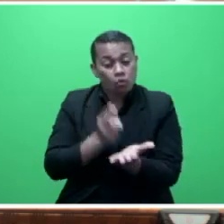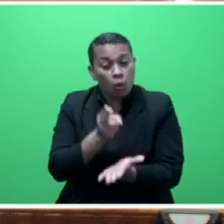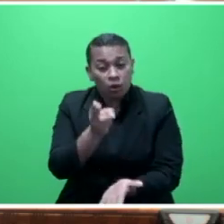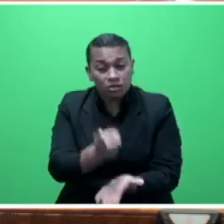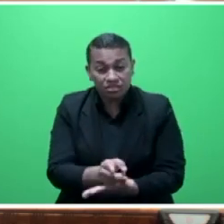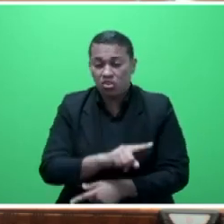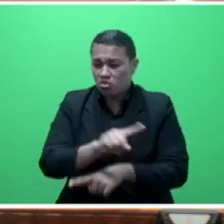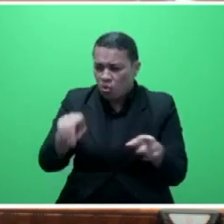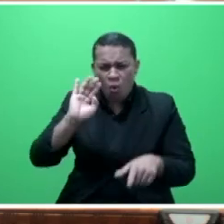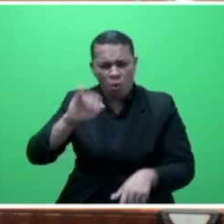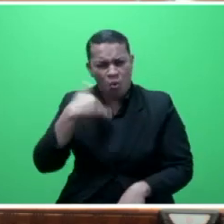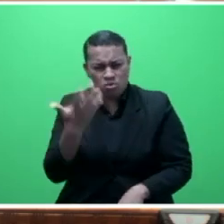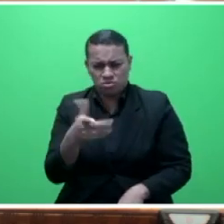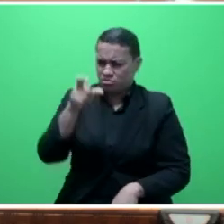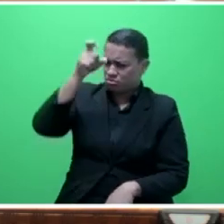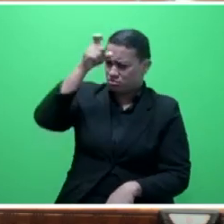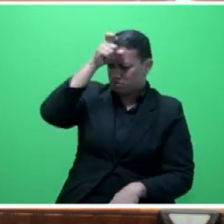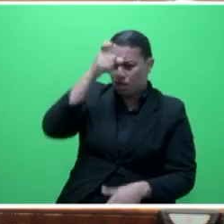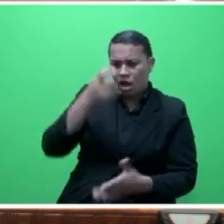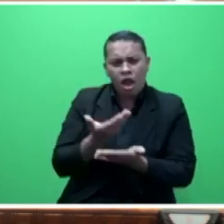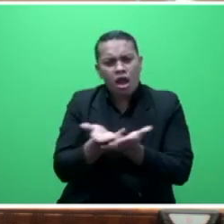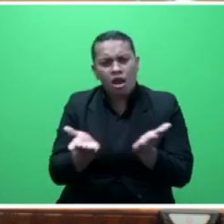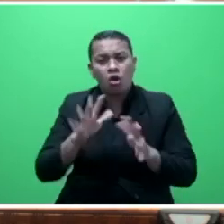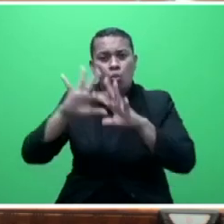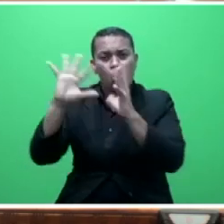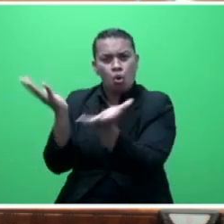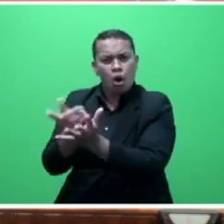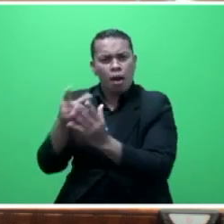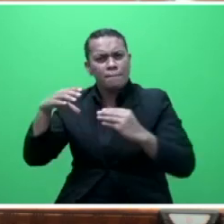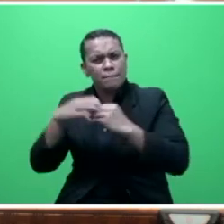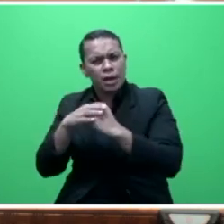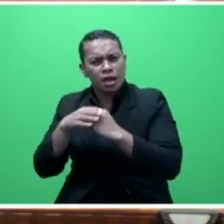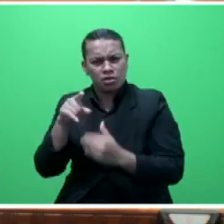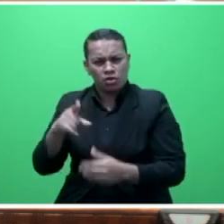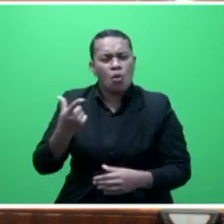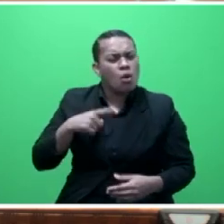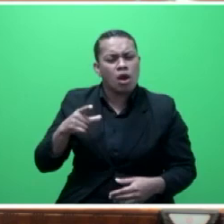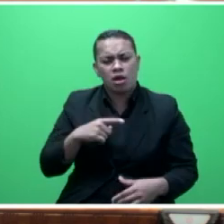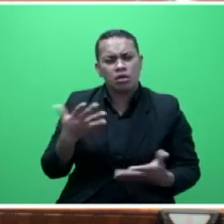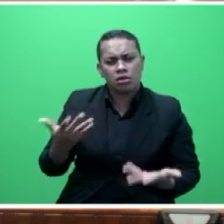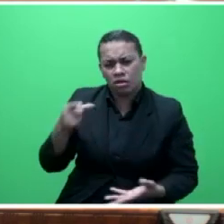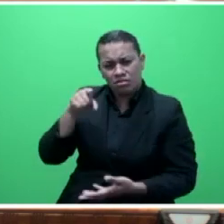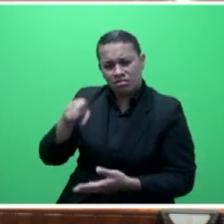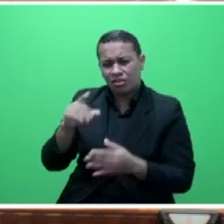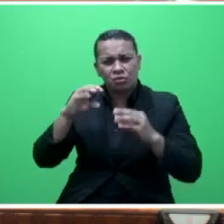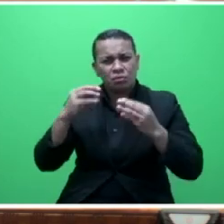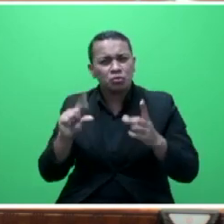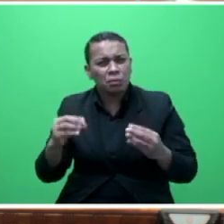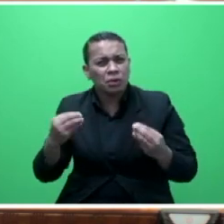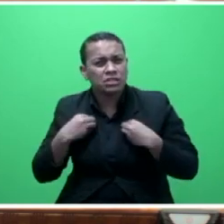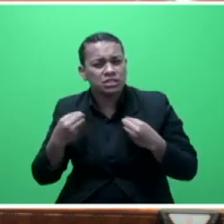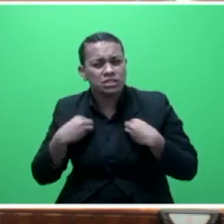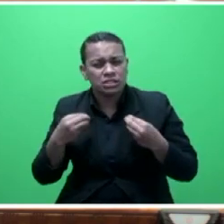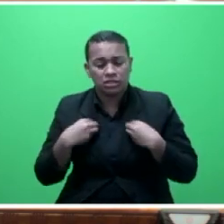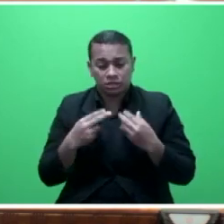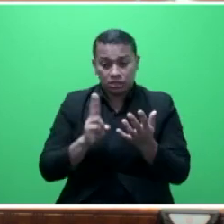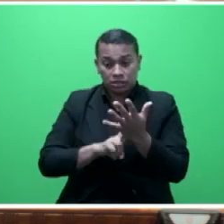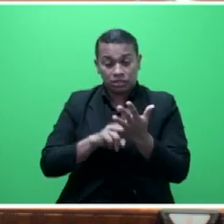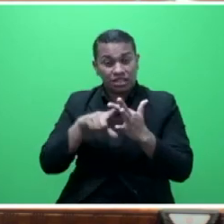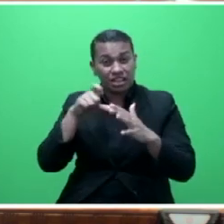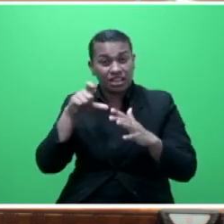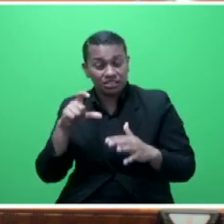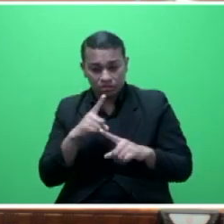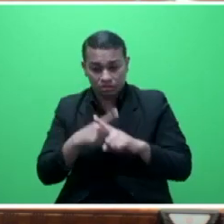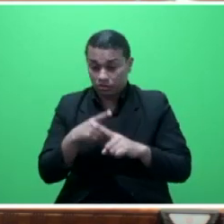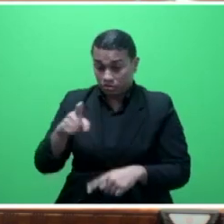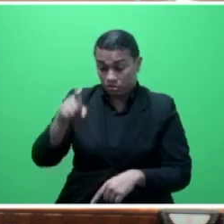methodology behind how the World Bank determines its ease of doing business index, though we certainly expect these moves to augur well for